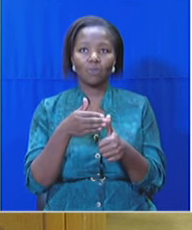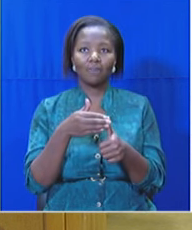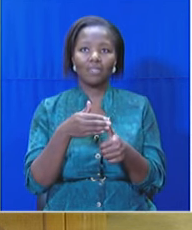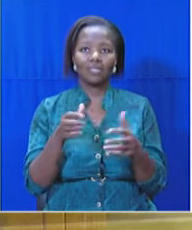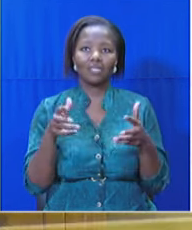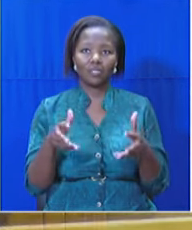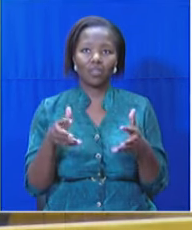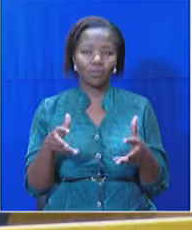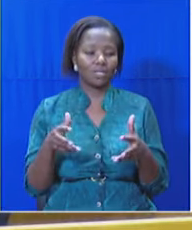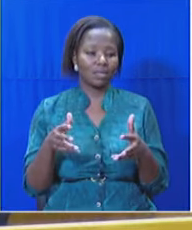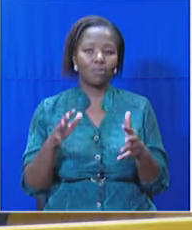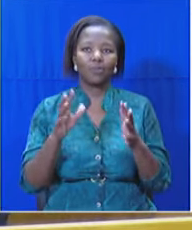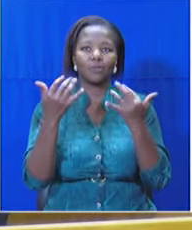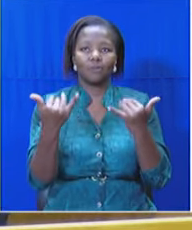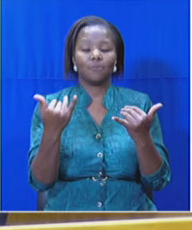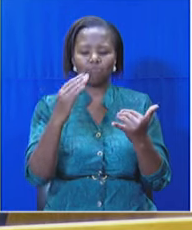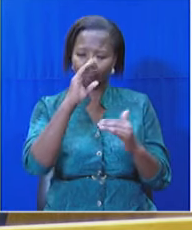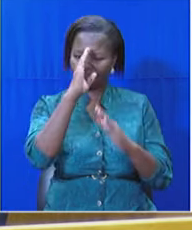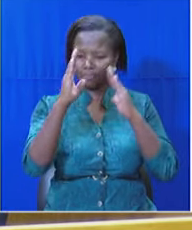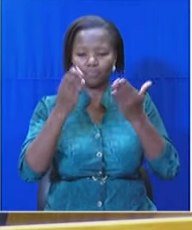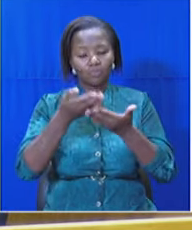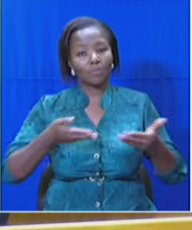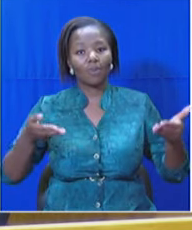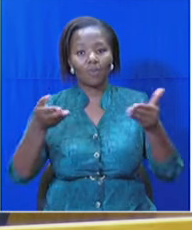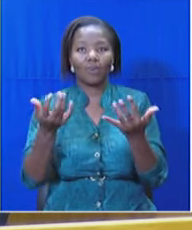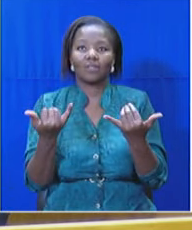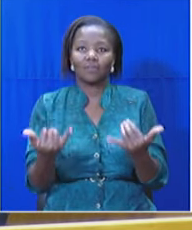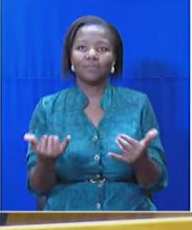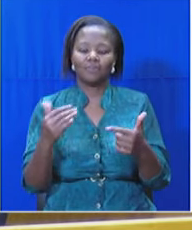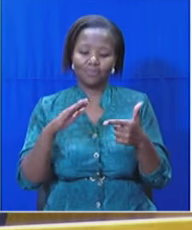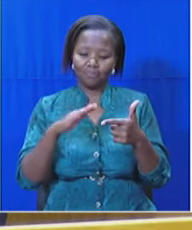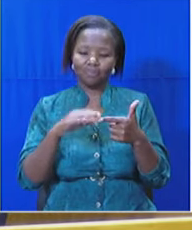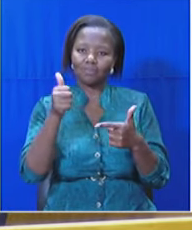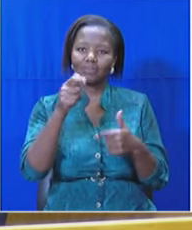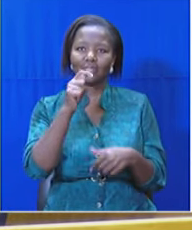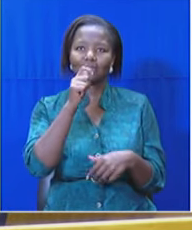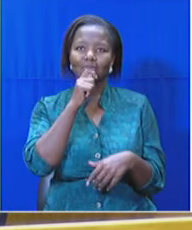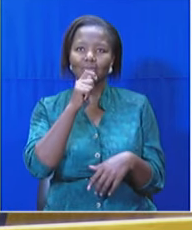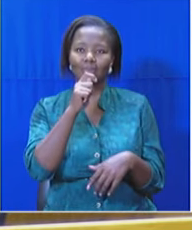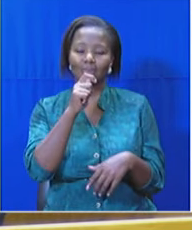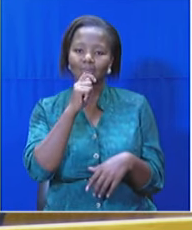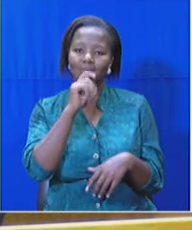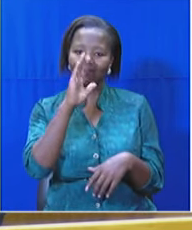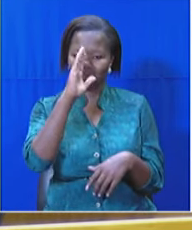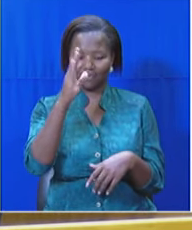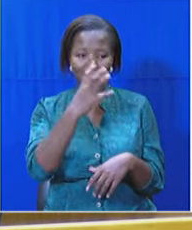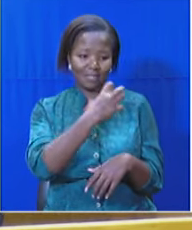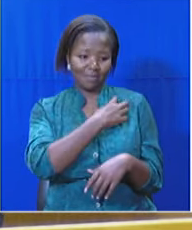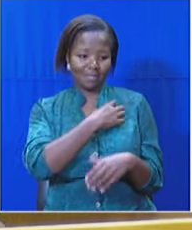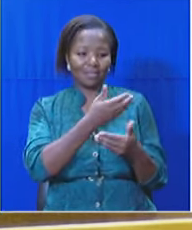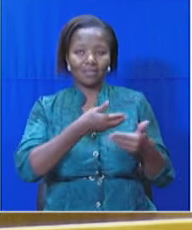Sanibonani malunga ahloniphekileyo. Sibingelele bonke abo ministers abakhona nama deputy ministers akhona.